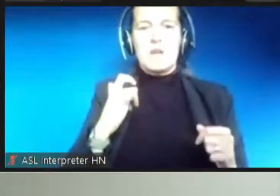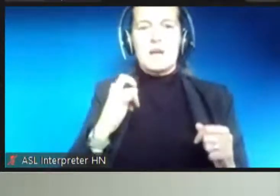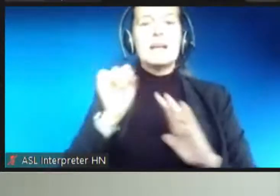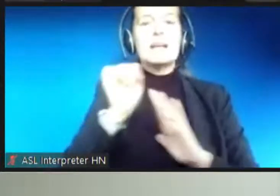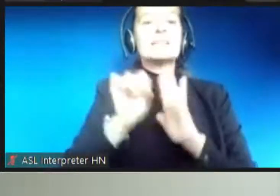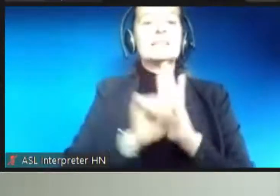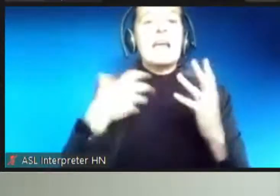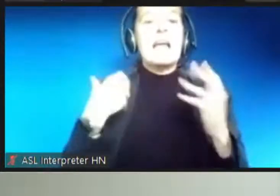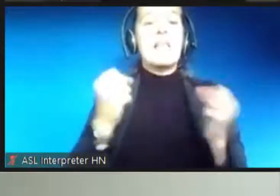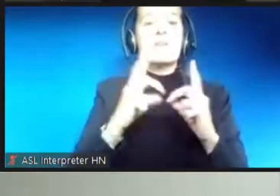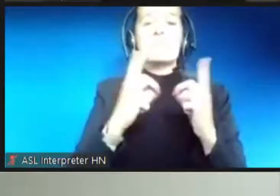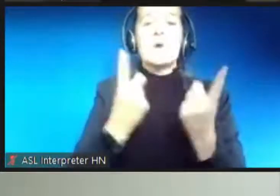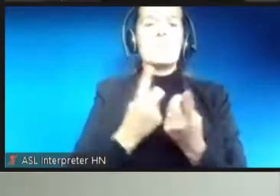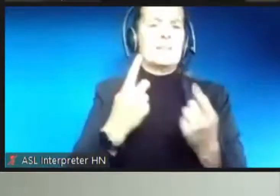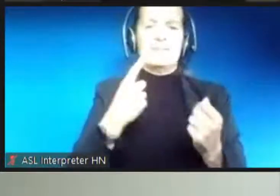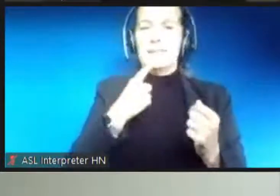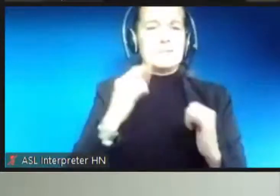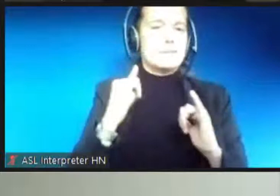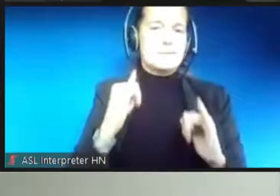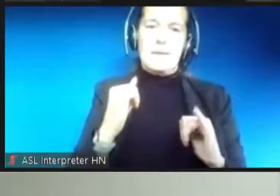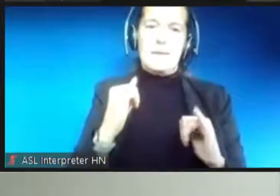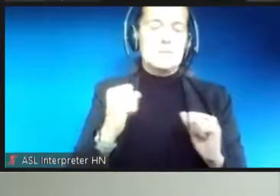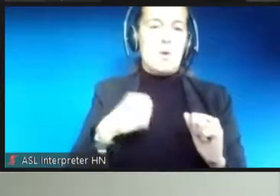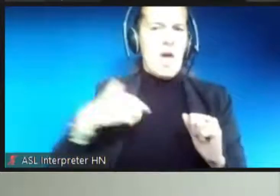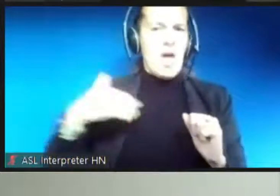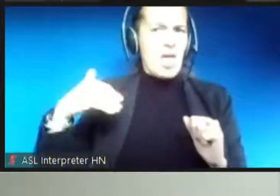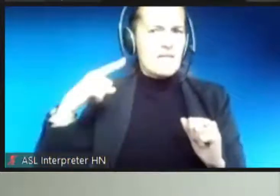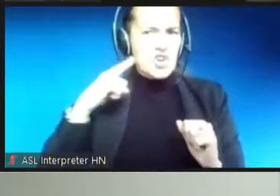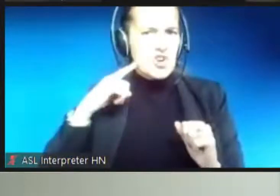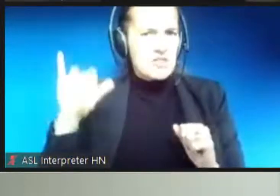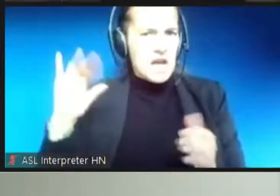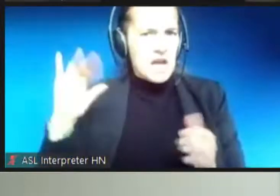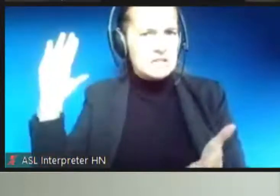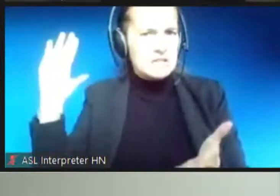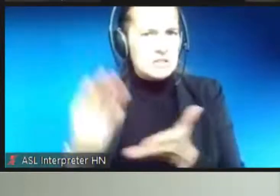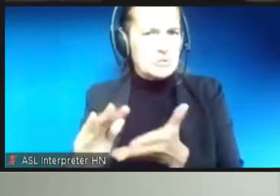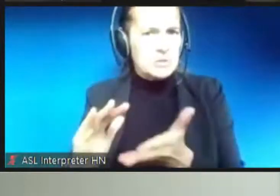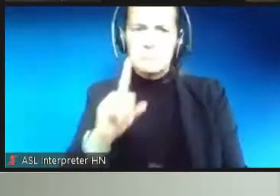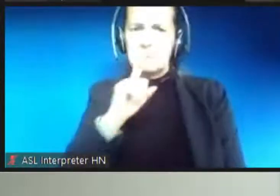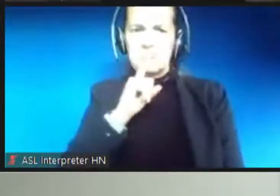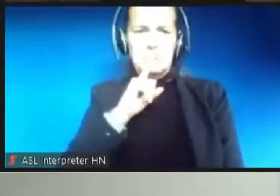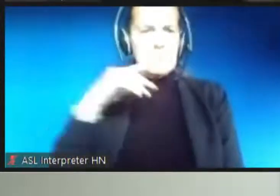saying the same thing. So I have not heard that it'll be decreased.